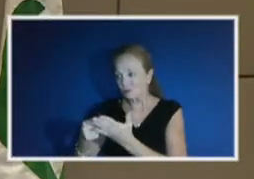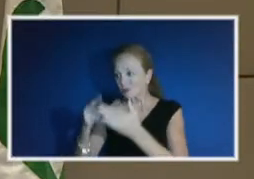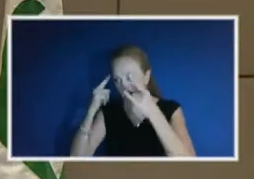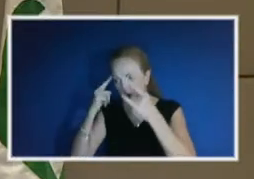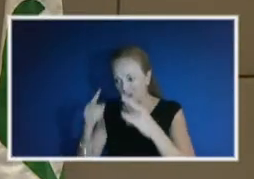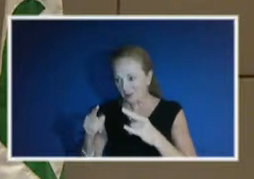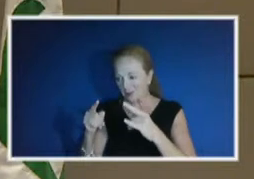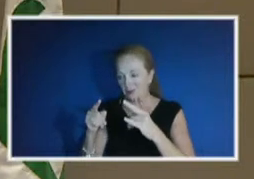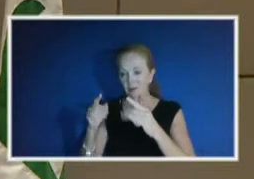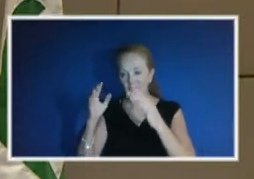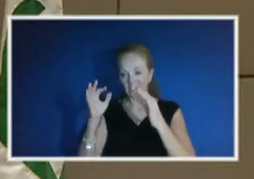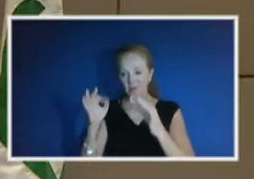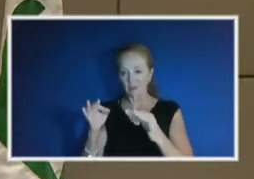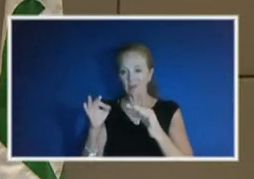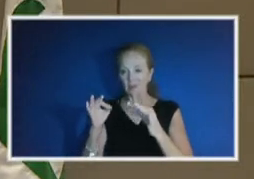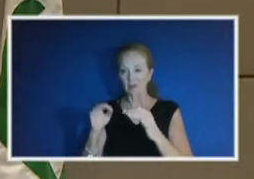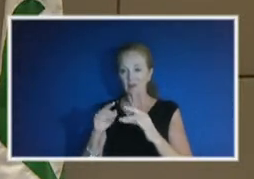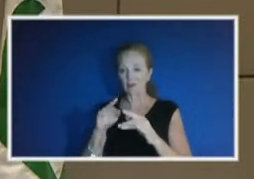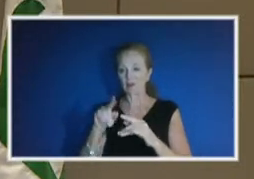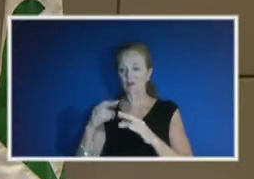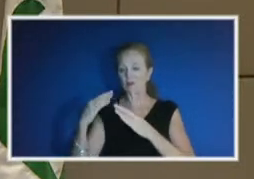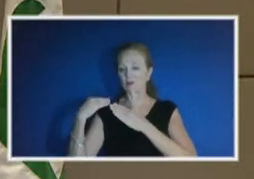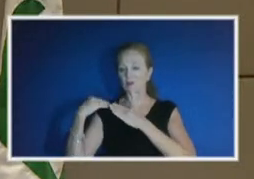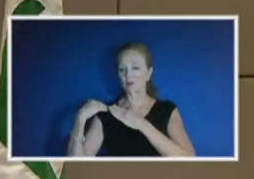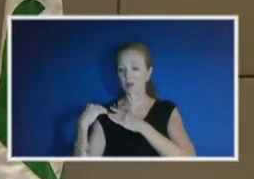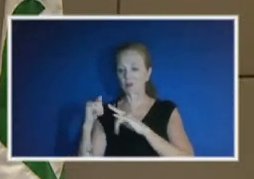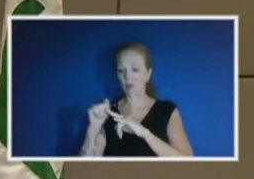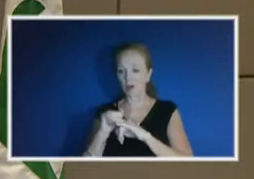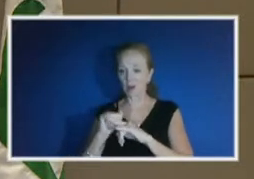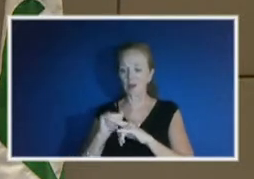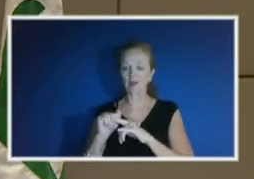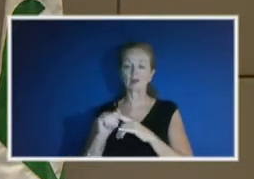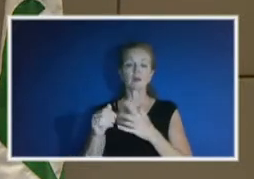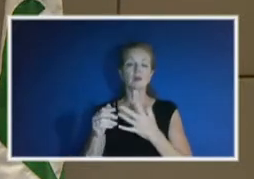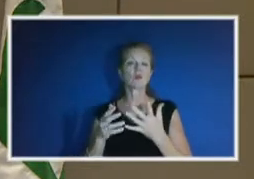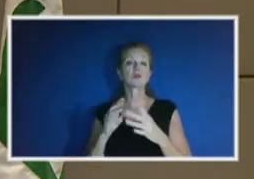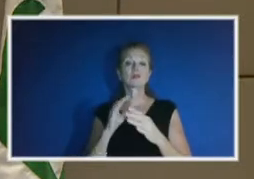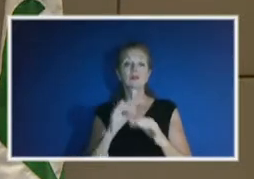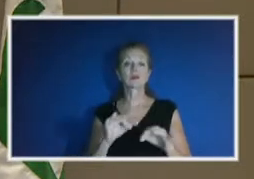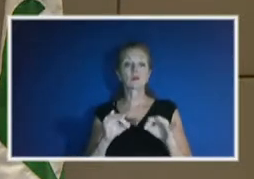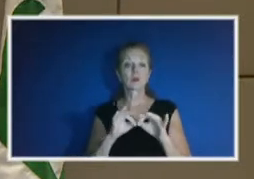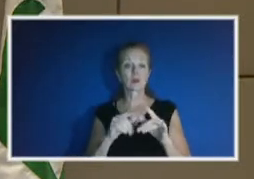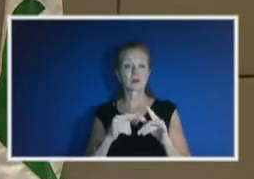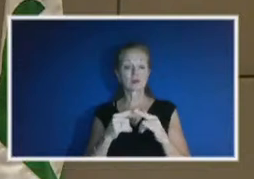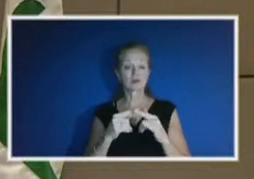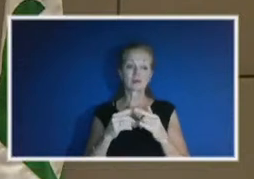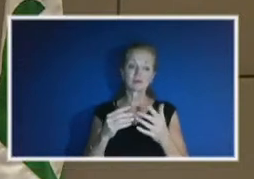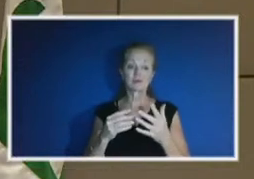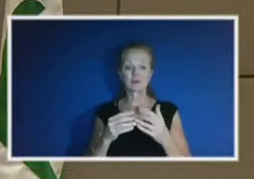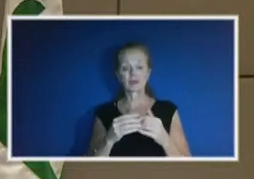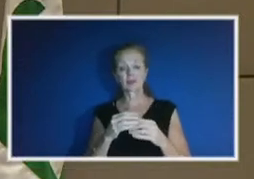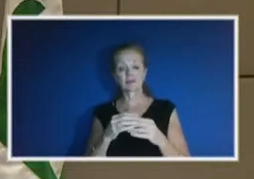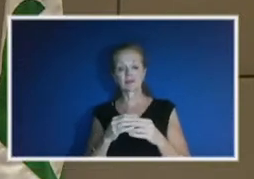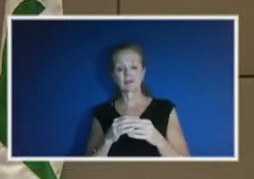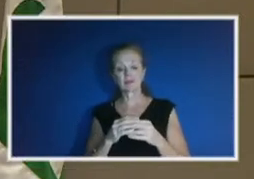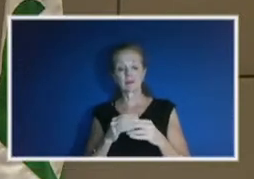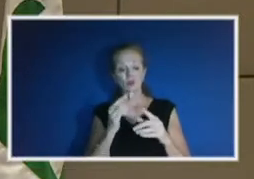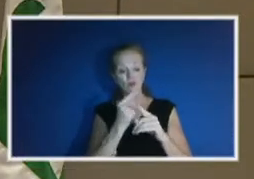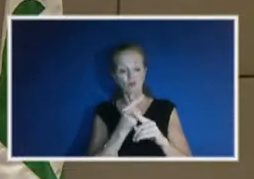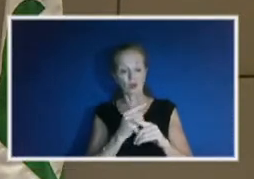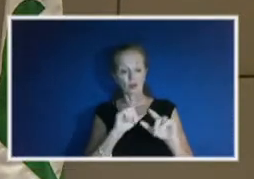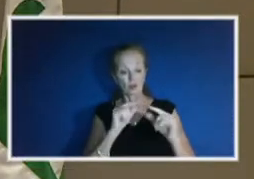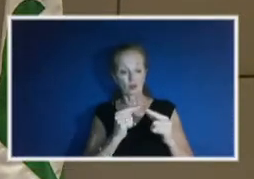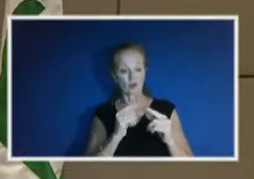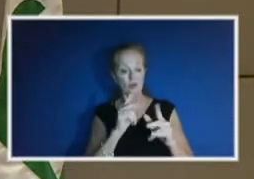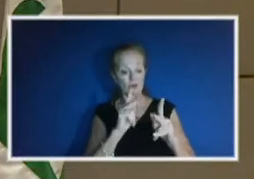be responsive in practice to input from what is essentially a lay group of citizens in the midst of the kind